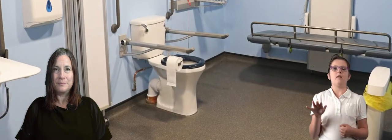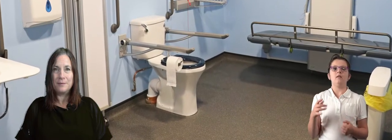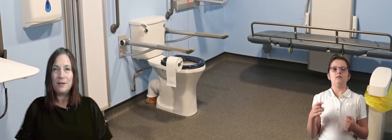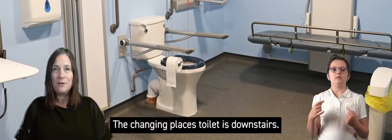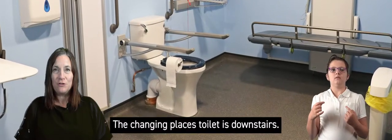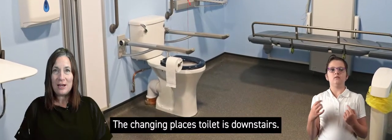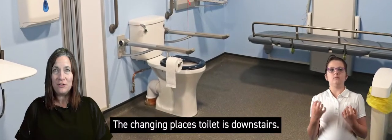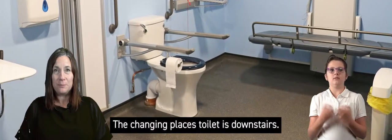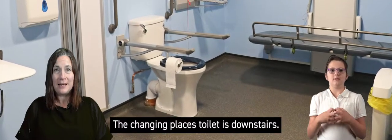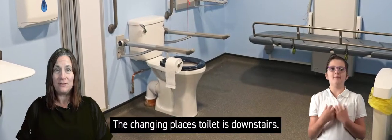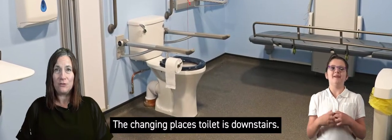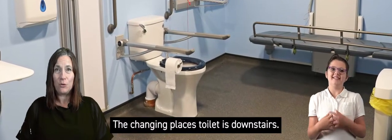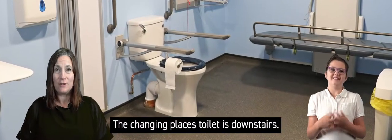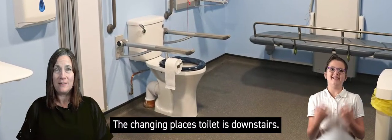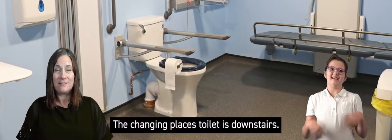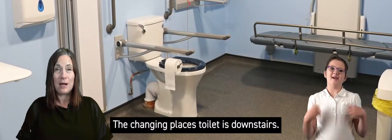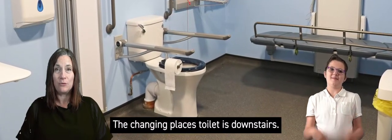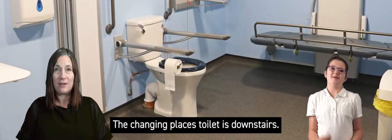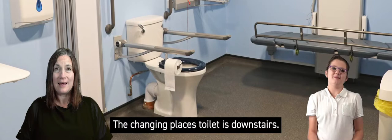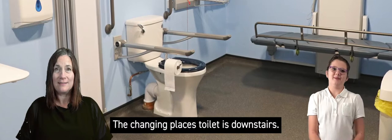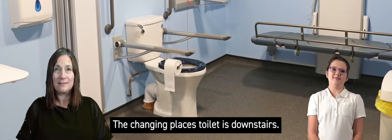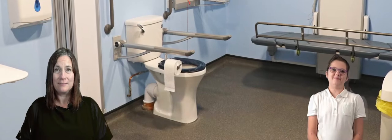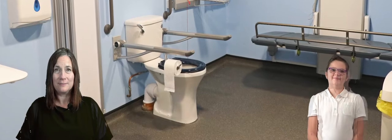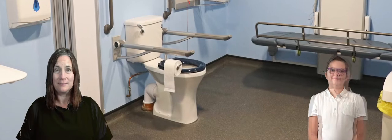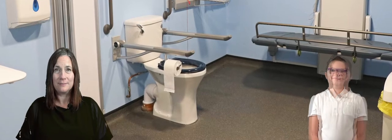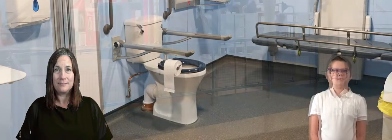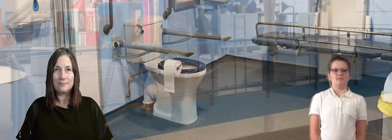The changing places toilet is downstairs.